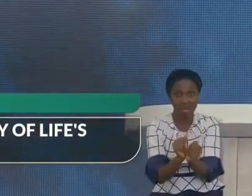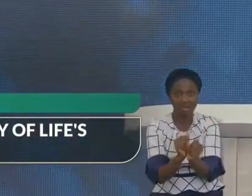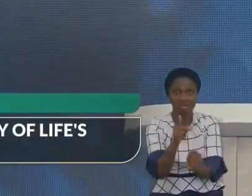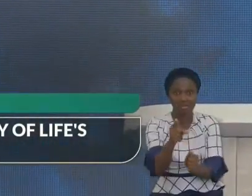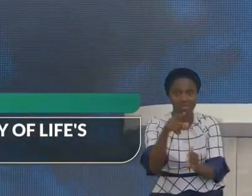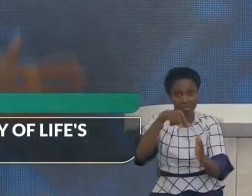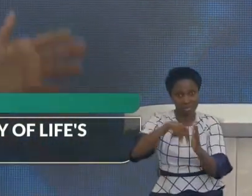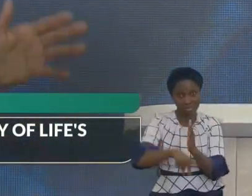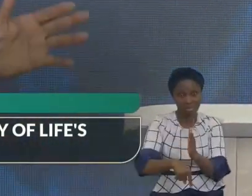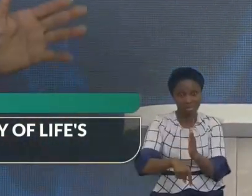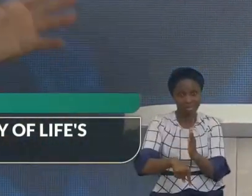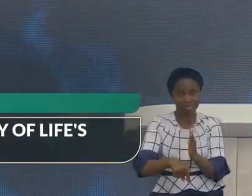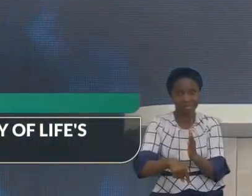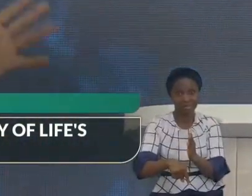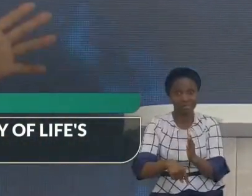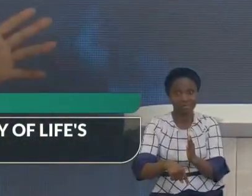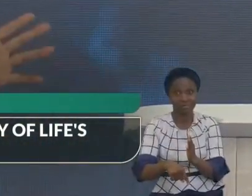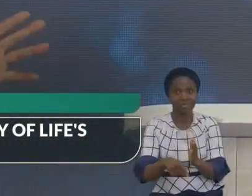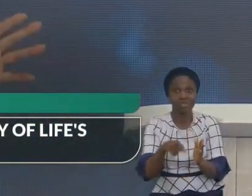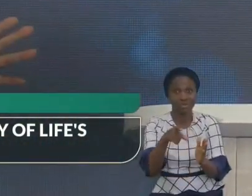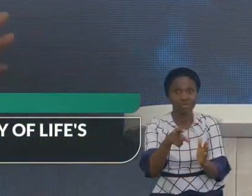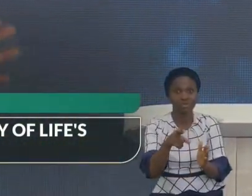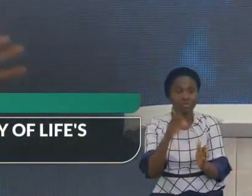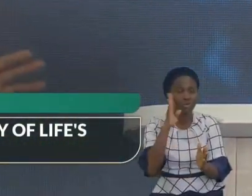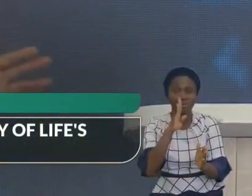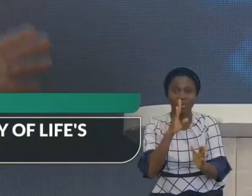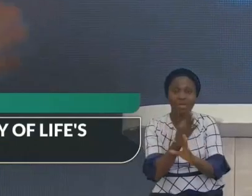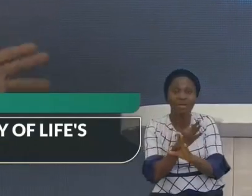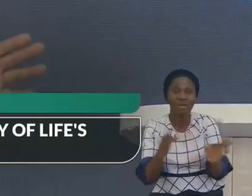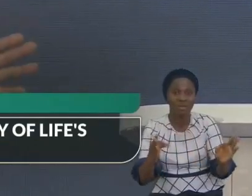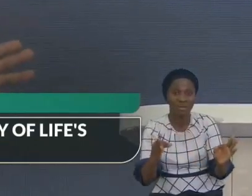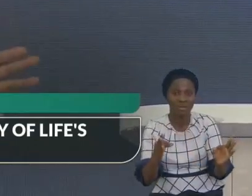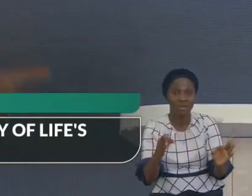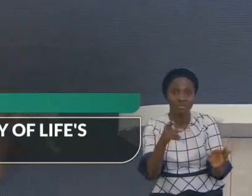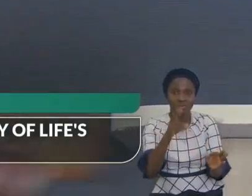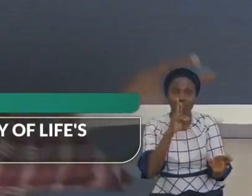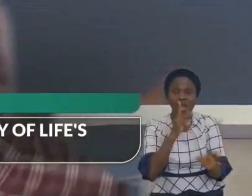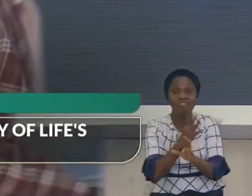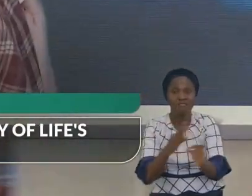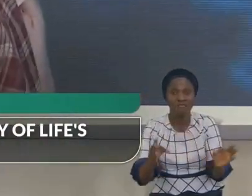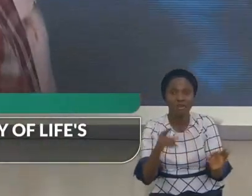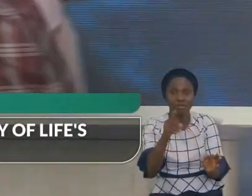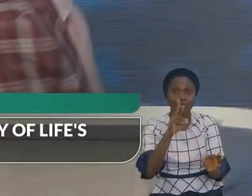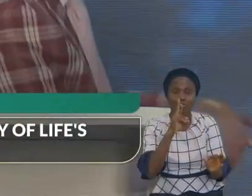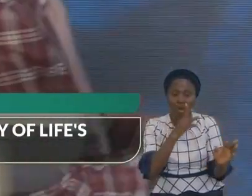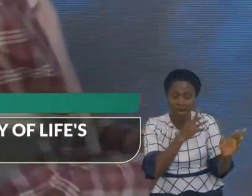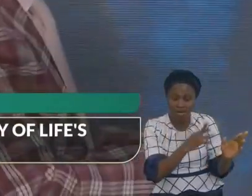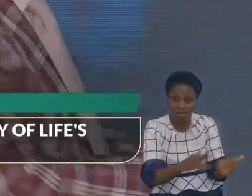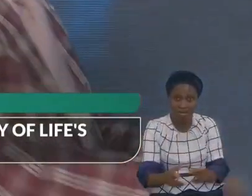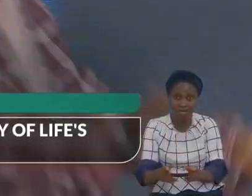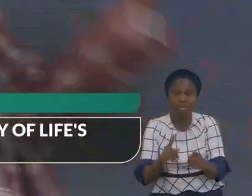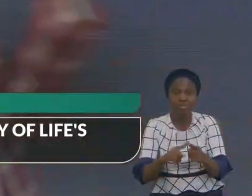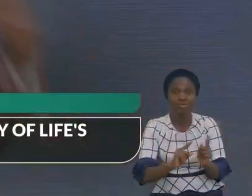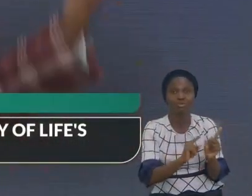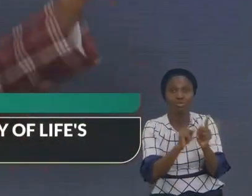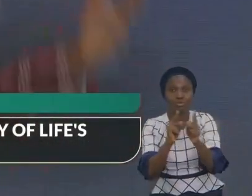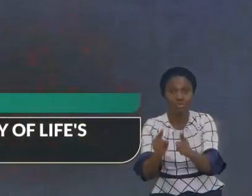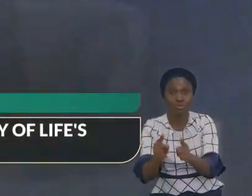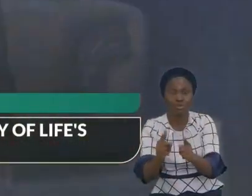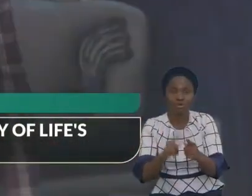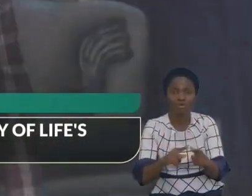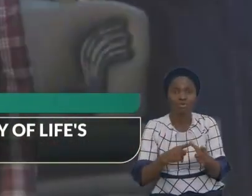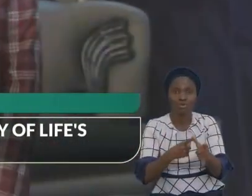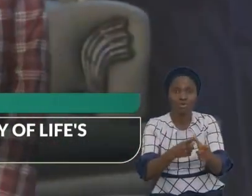free. You're ready to go. You're ready to run. You're ready to come up